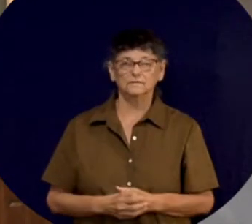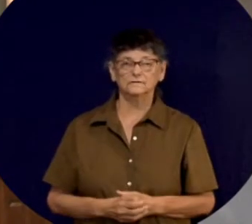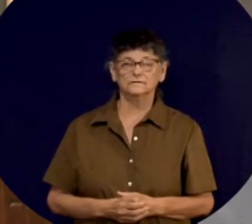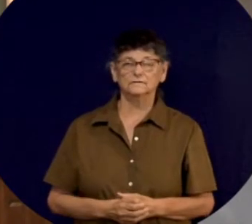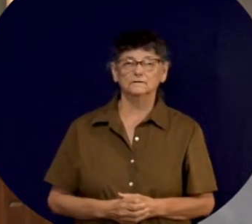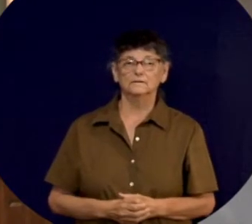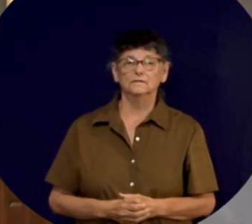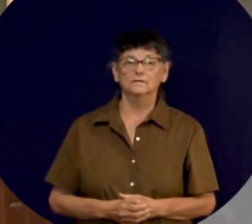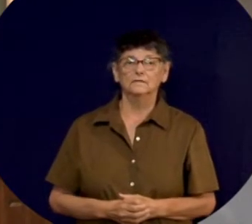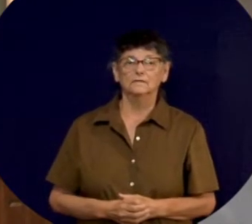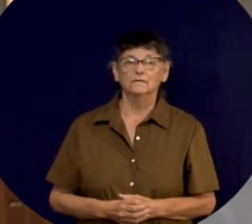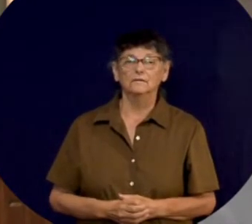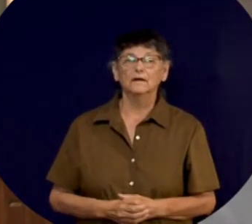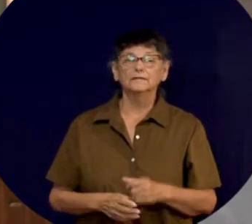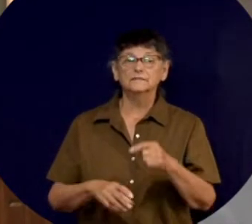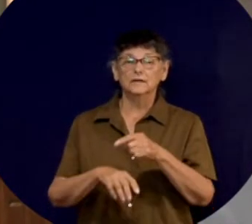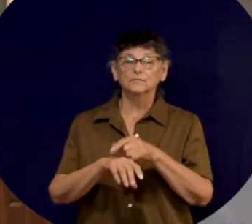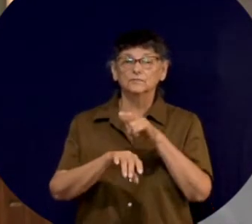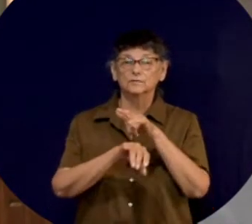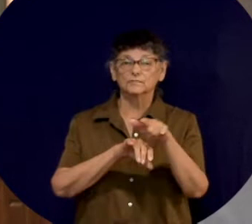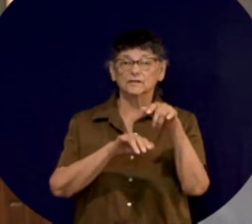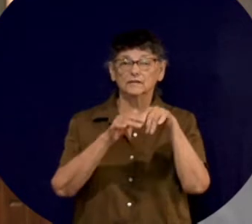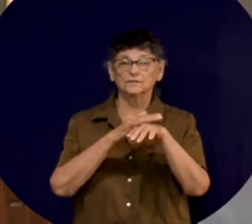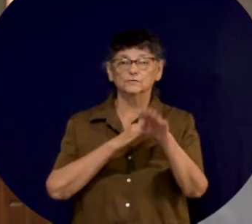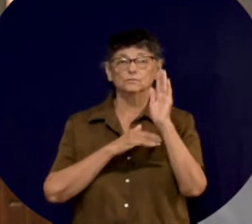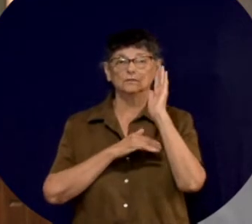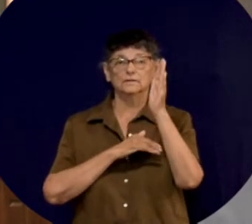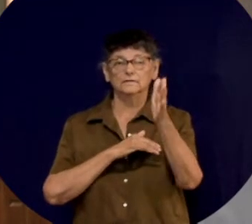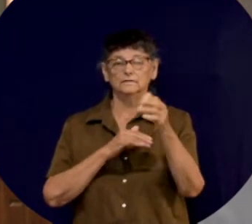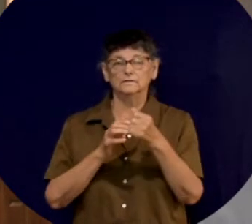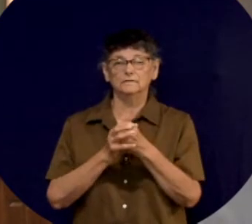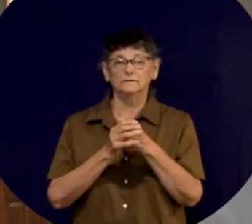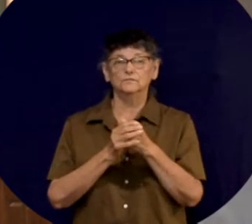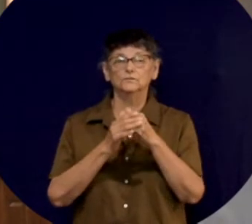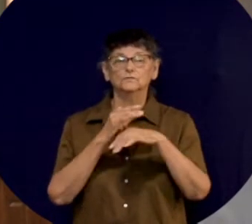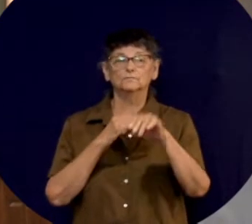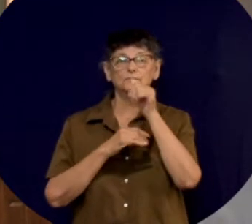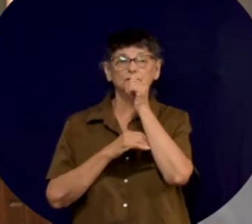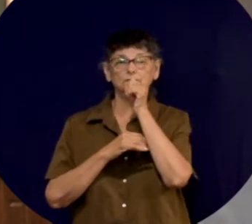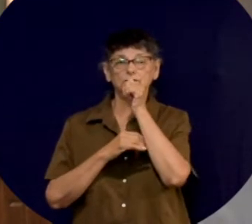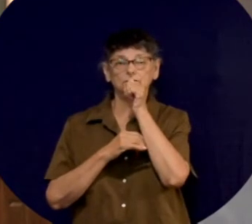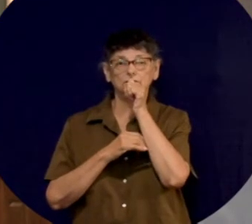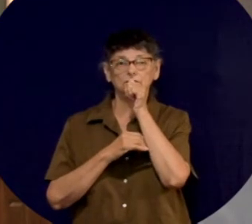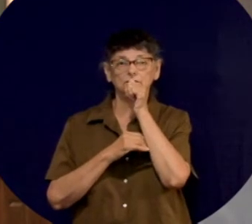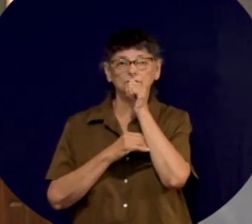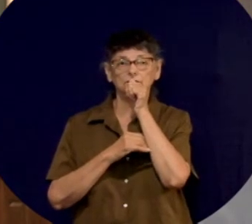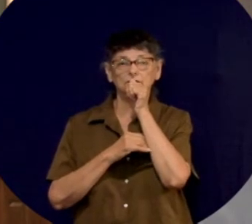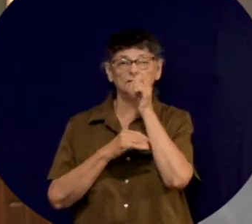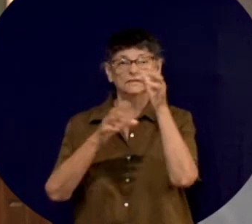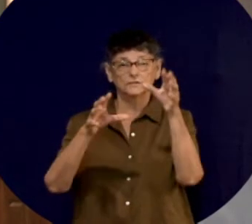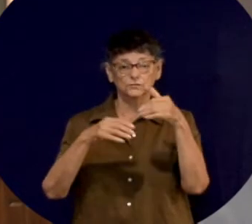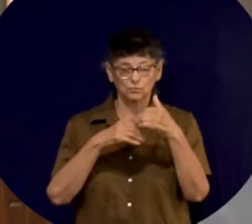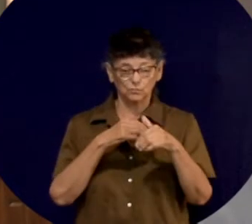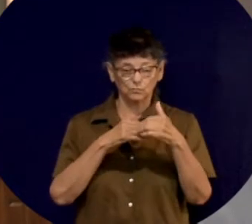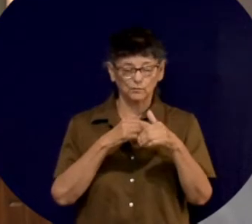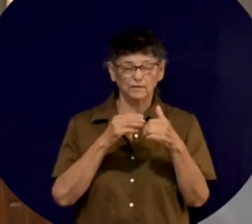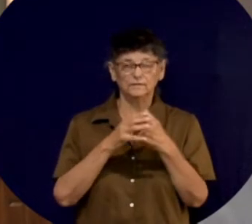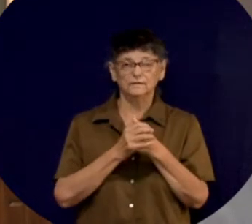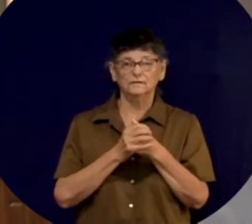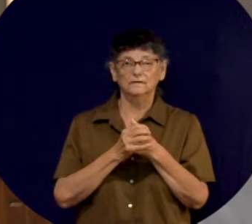Jesus Christ. At the time he was betrayed and entered willingly into his passion, he took bread